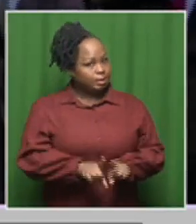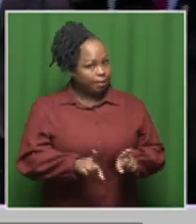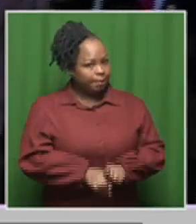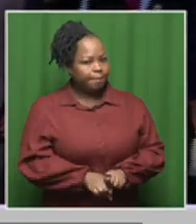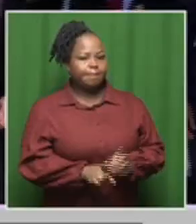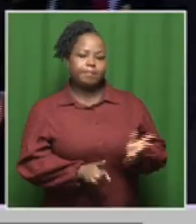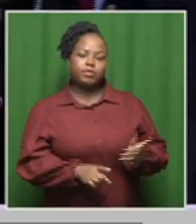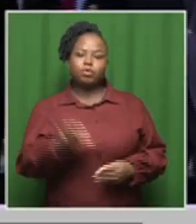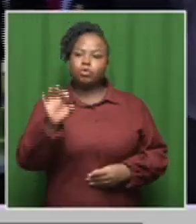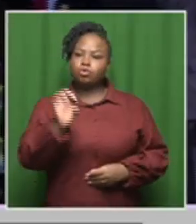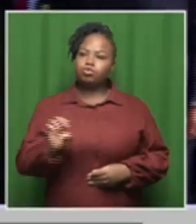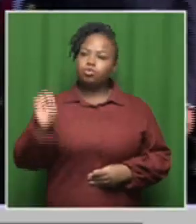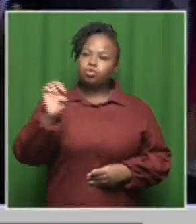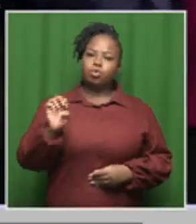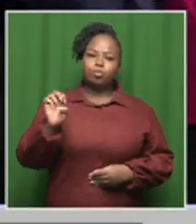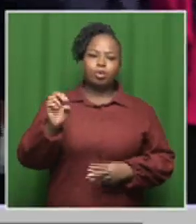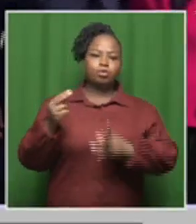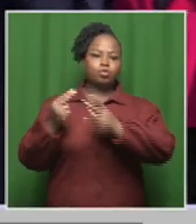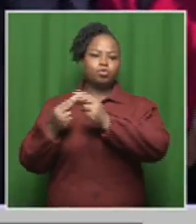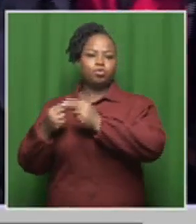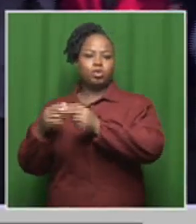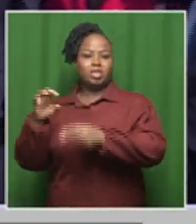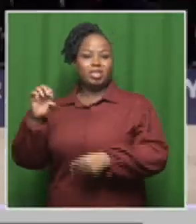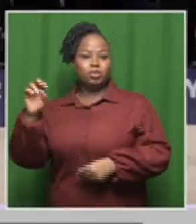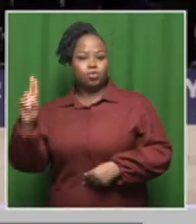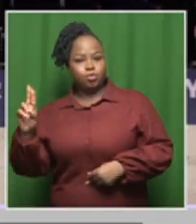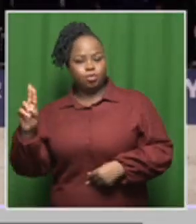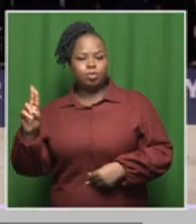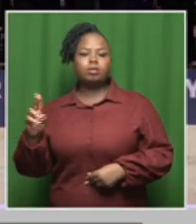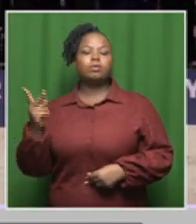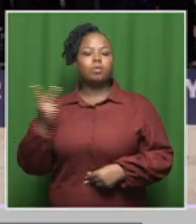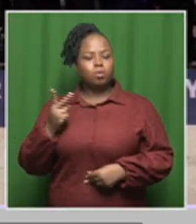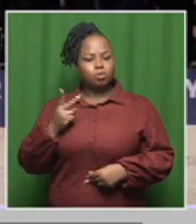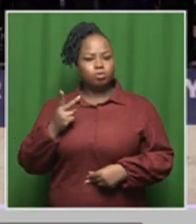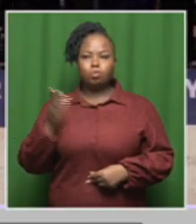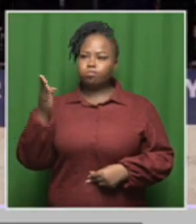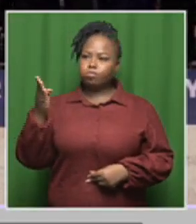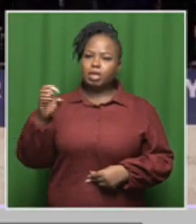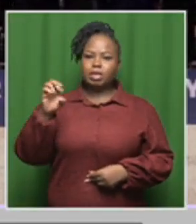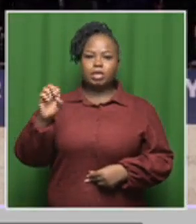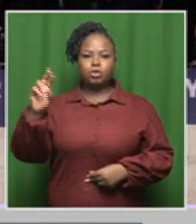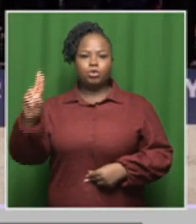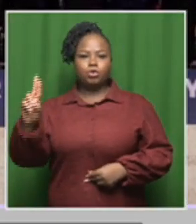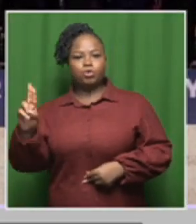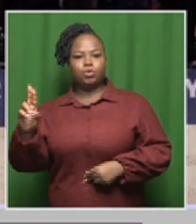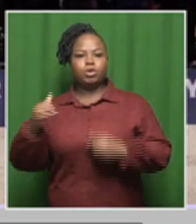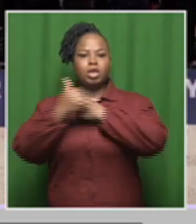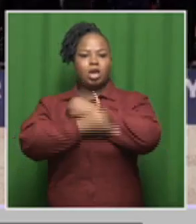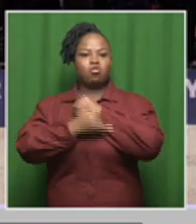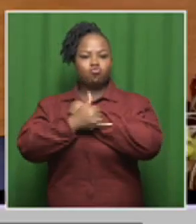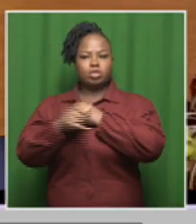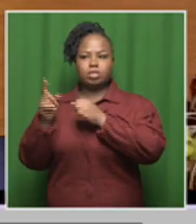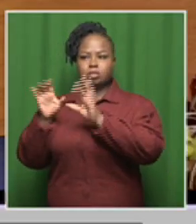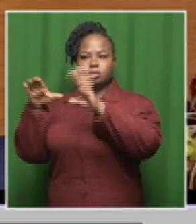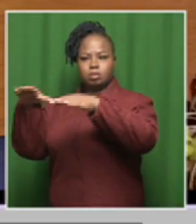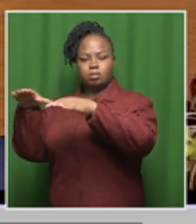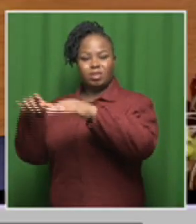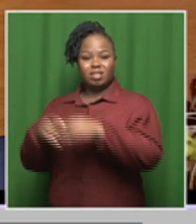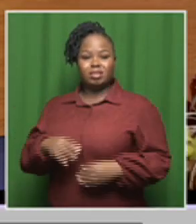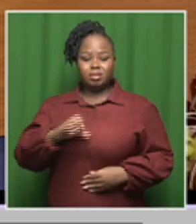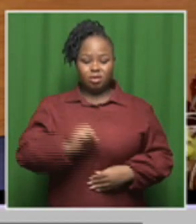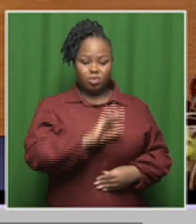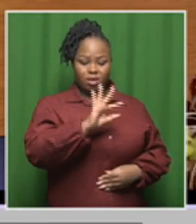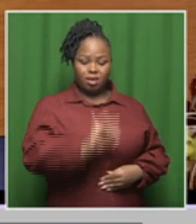you have the European Union on the table because you have the EU member countries. And therefore, South Africa was the